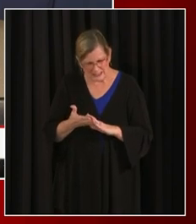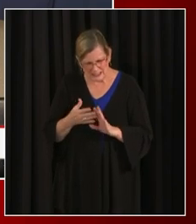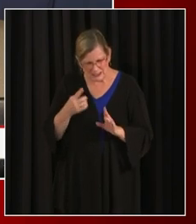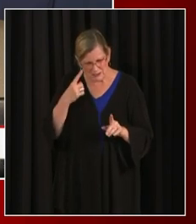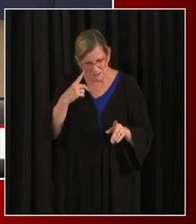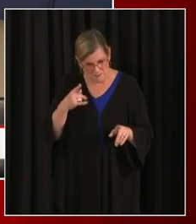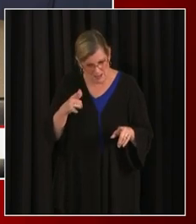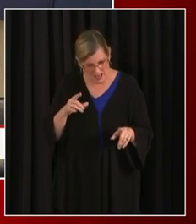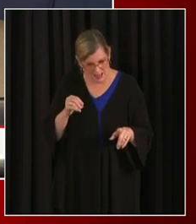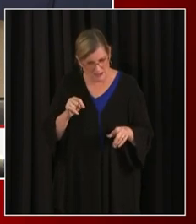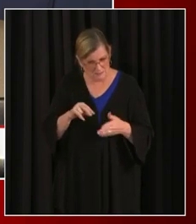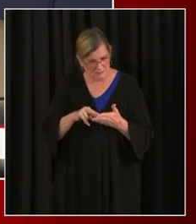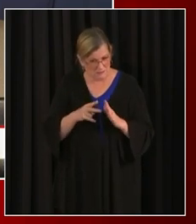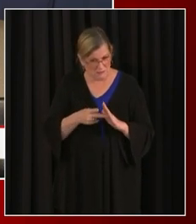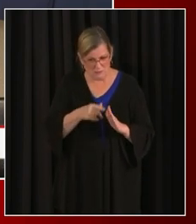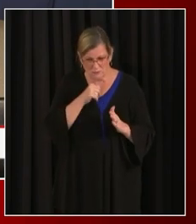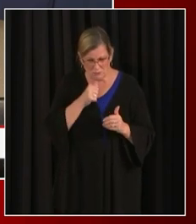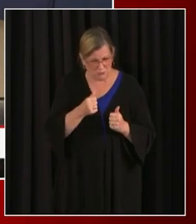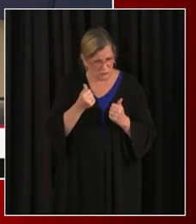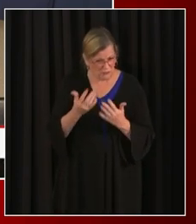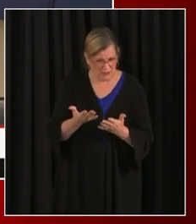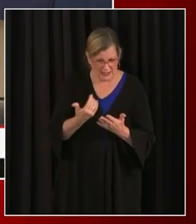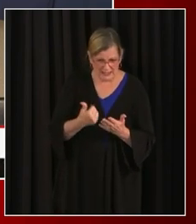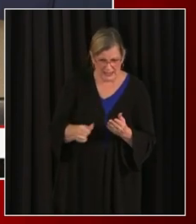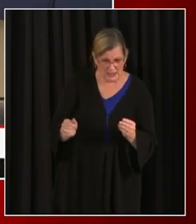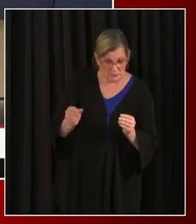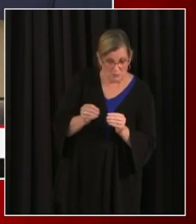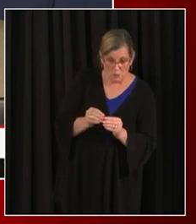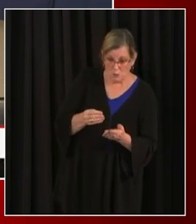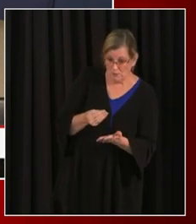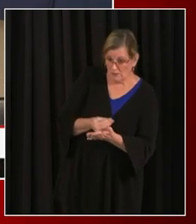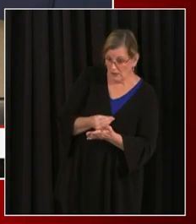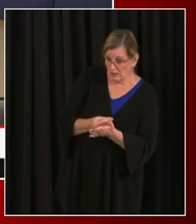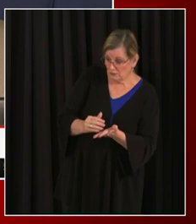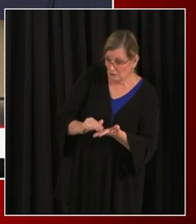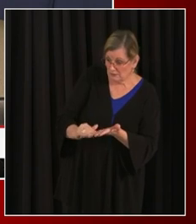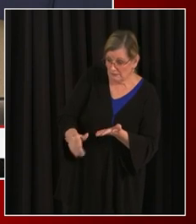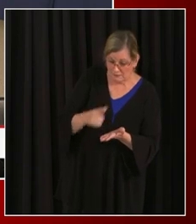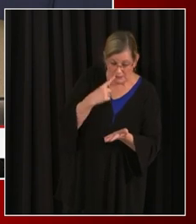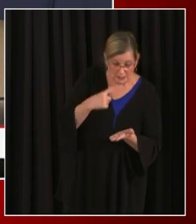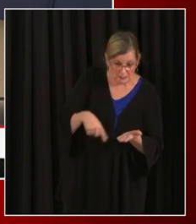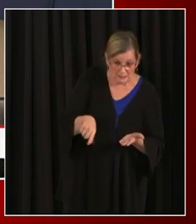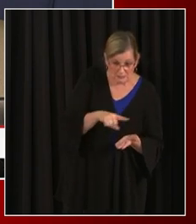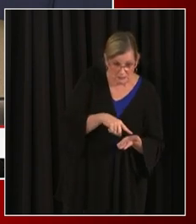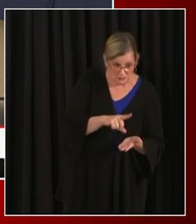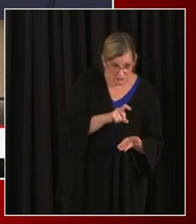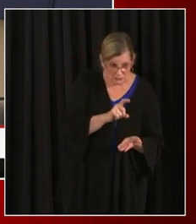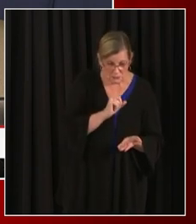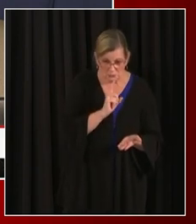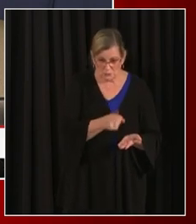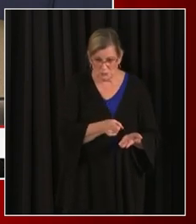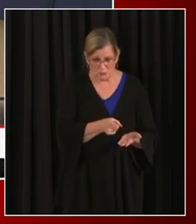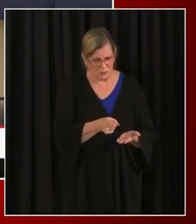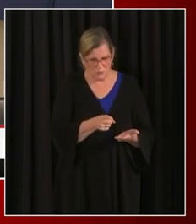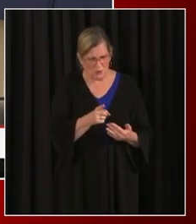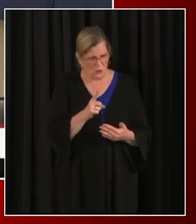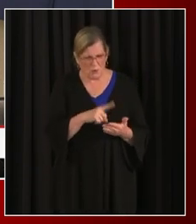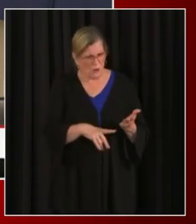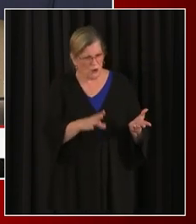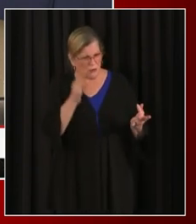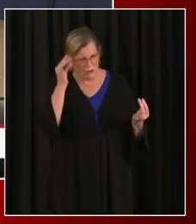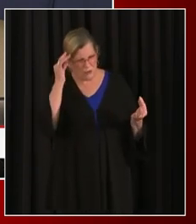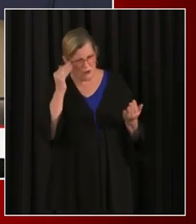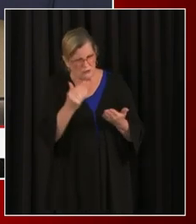provide any more targeted relief for them. I wonder, is that true? And also, what are your thoughts on the Music